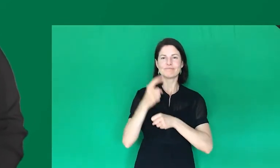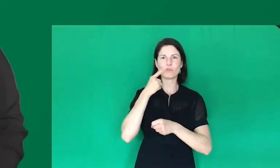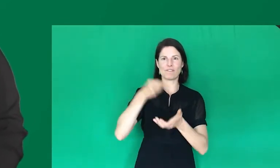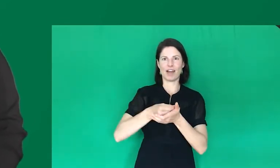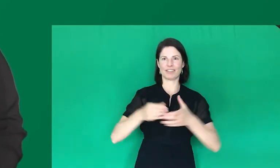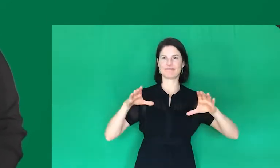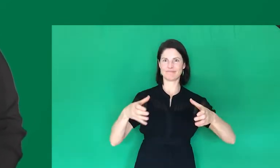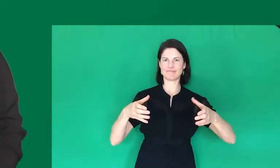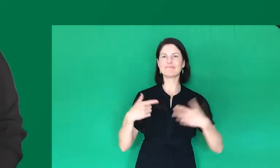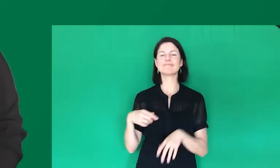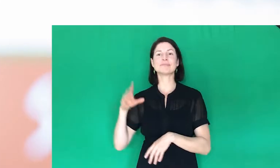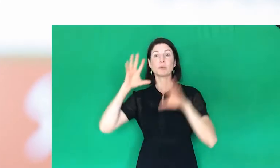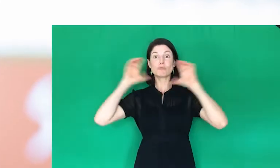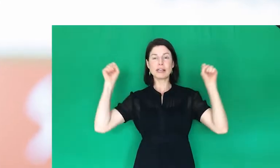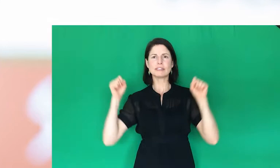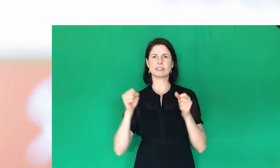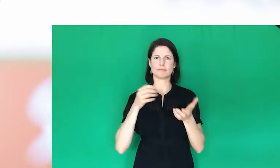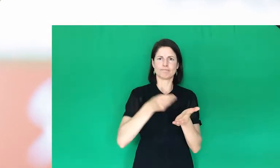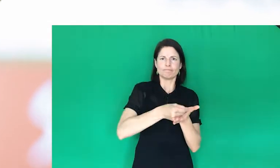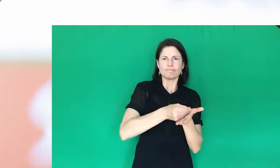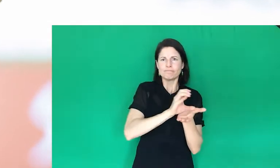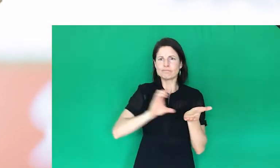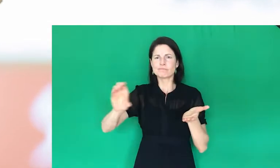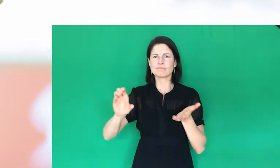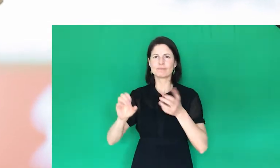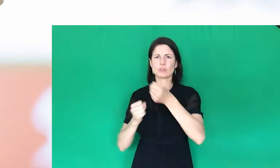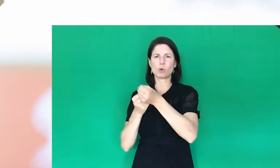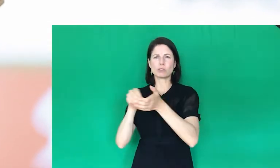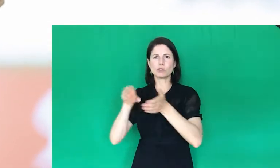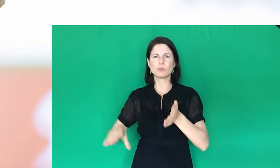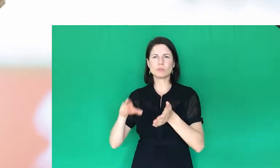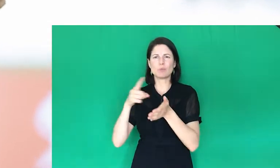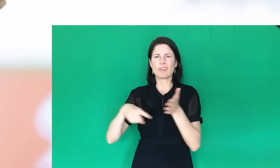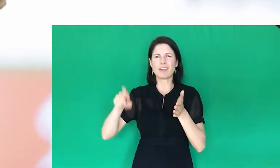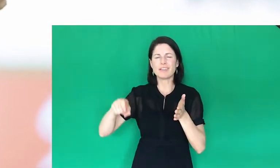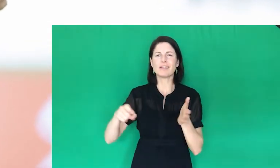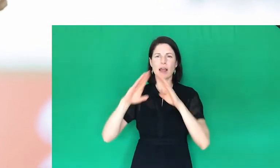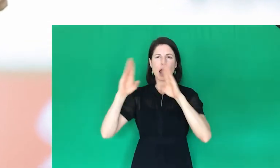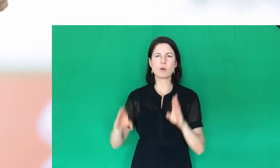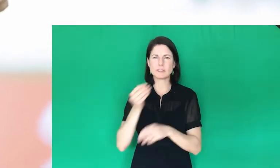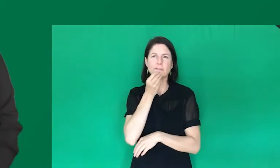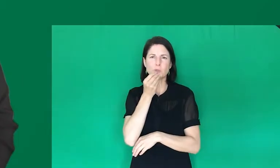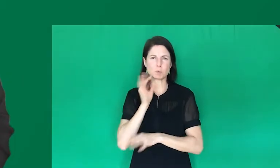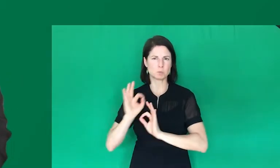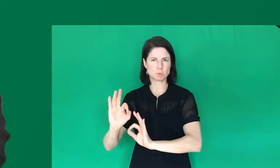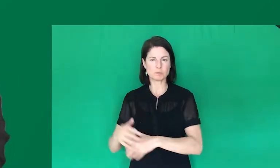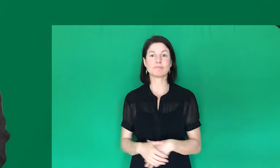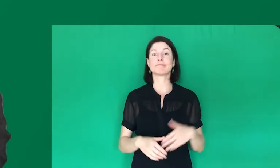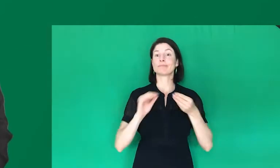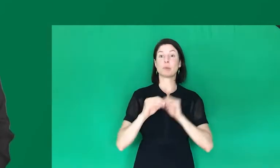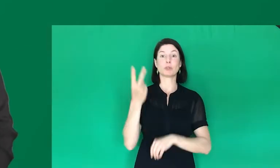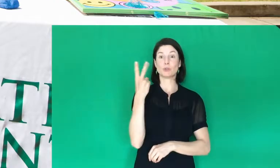fund, which President Nelson has used to ensure students' most basic needs, such as food and housing, are met. Okay, question